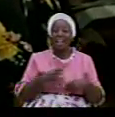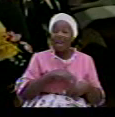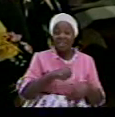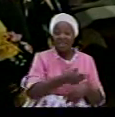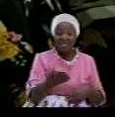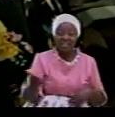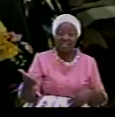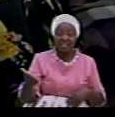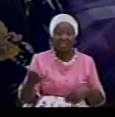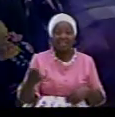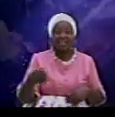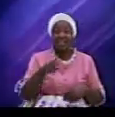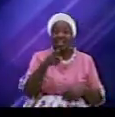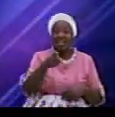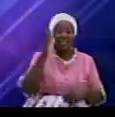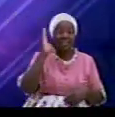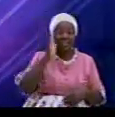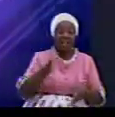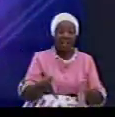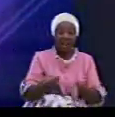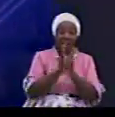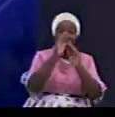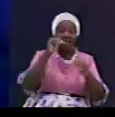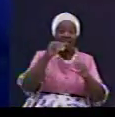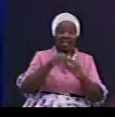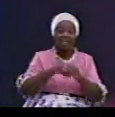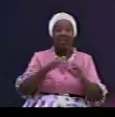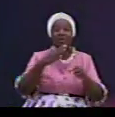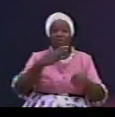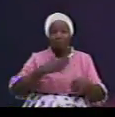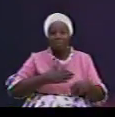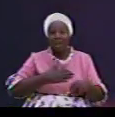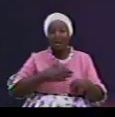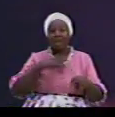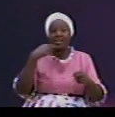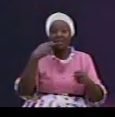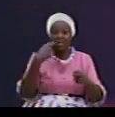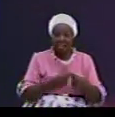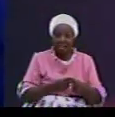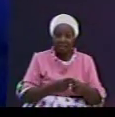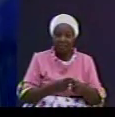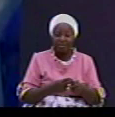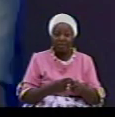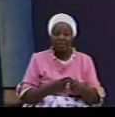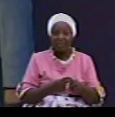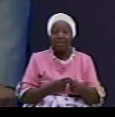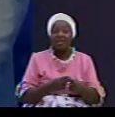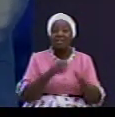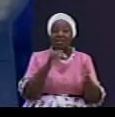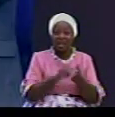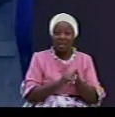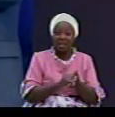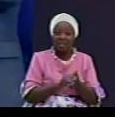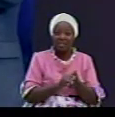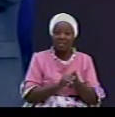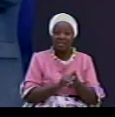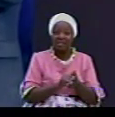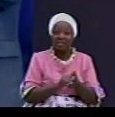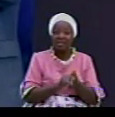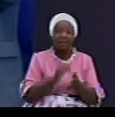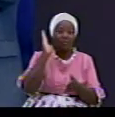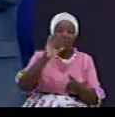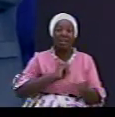ye shall ask in my name, that will I do.